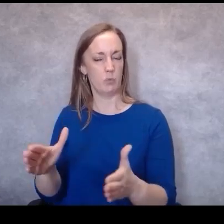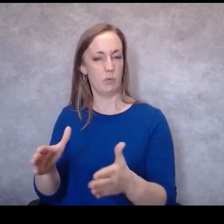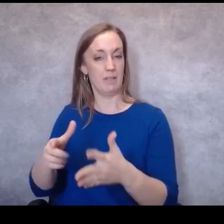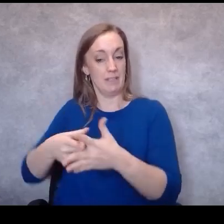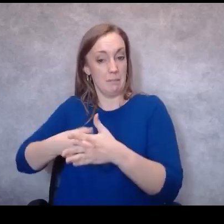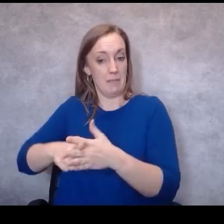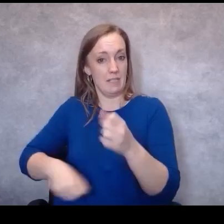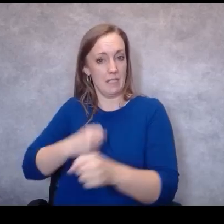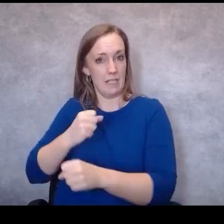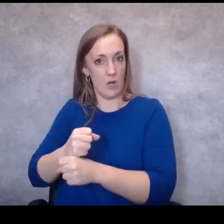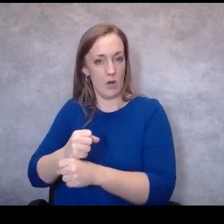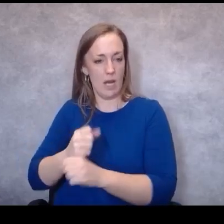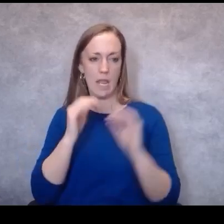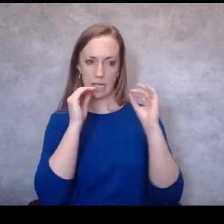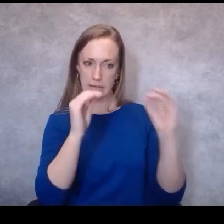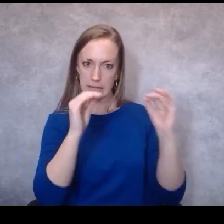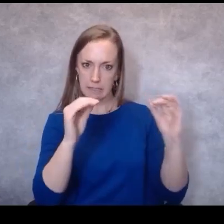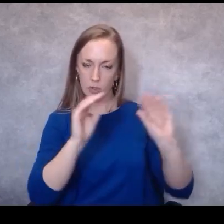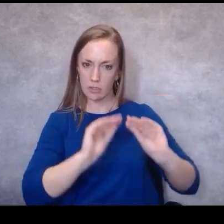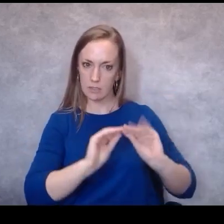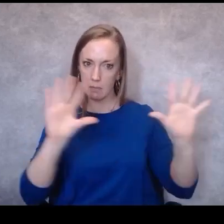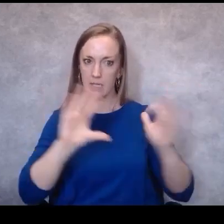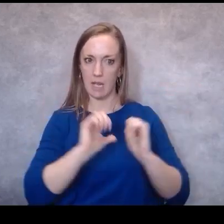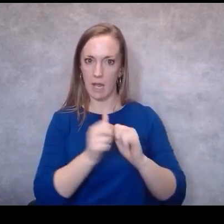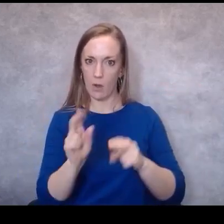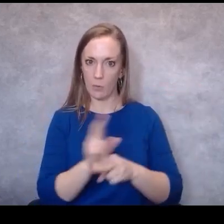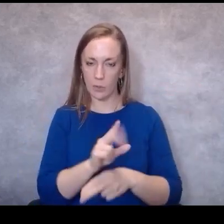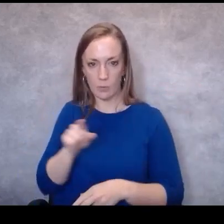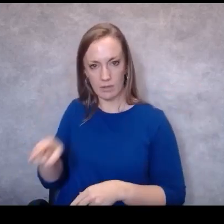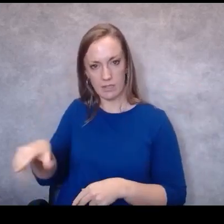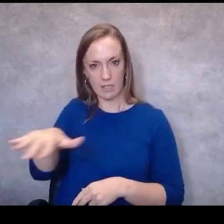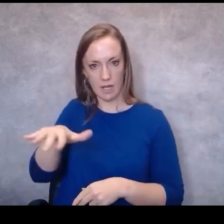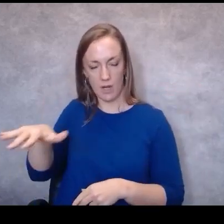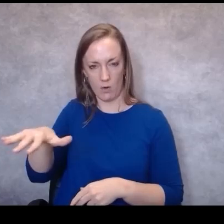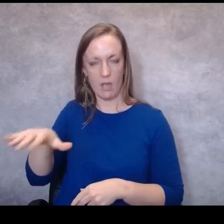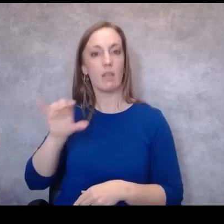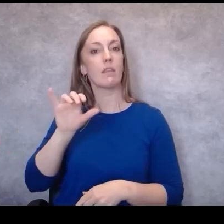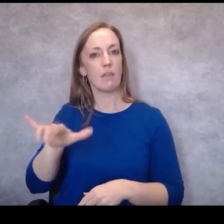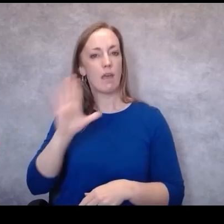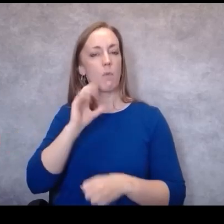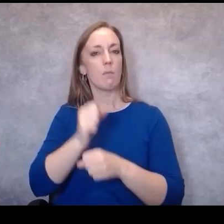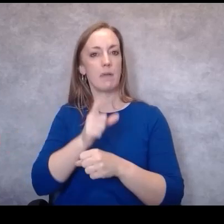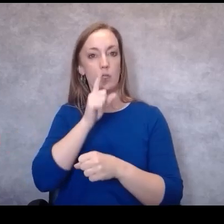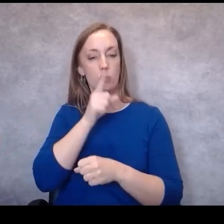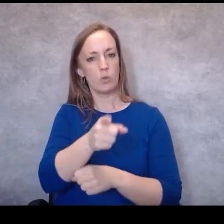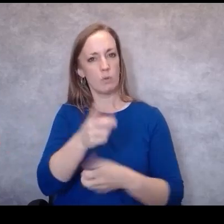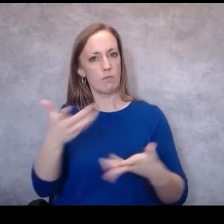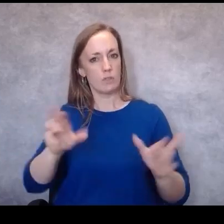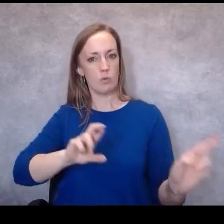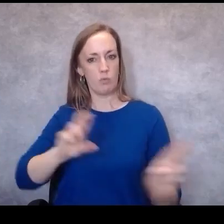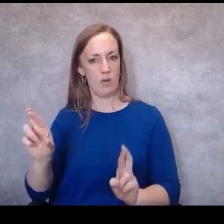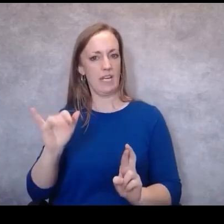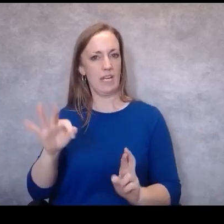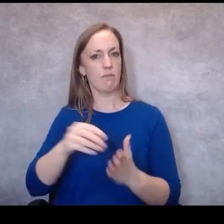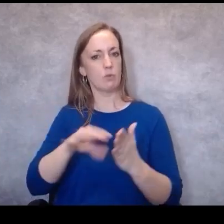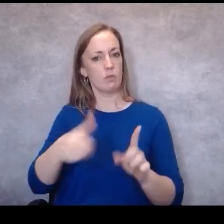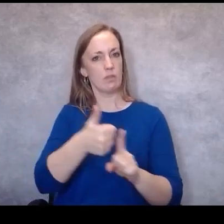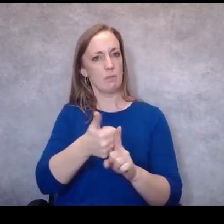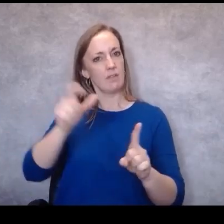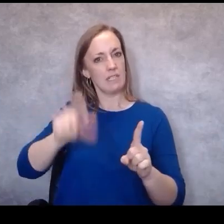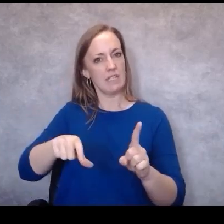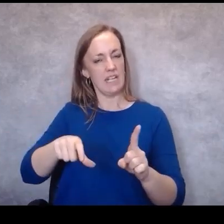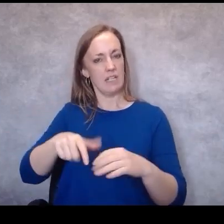and teaching explicit directions on how to utilize it will ensure that you're prepared if it is needed by an individual student